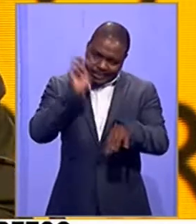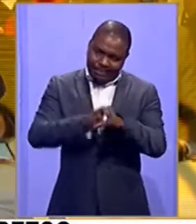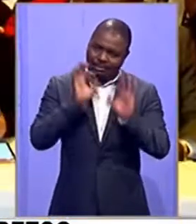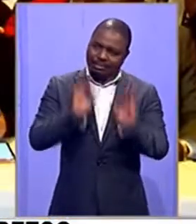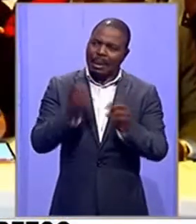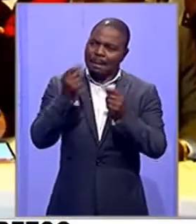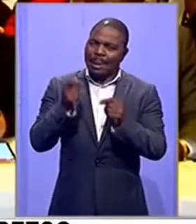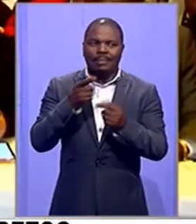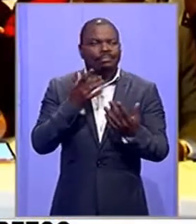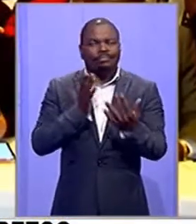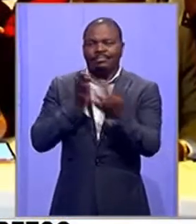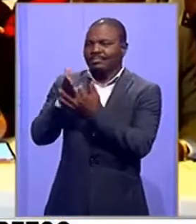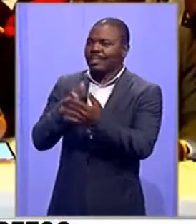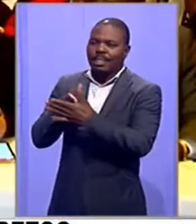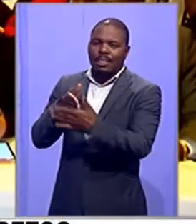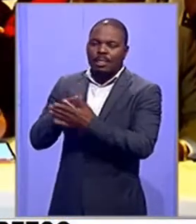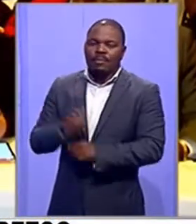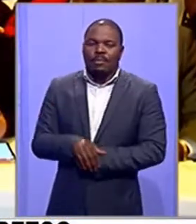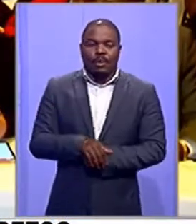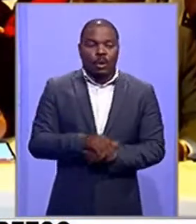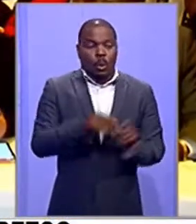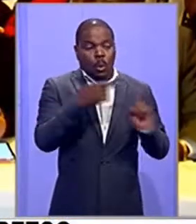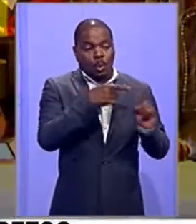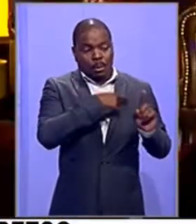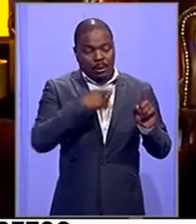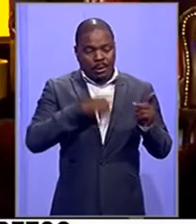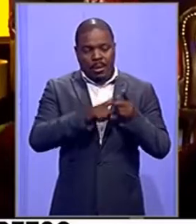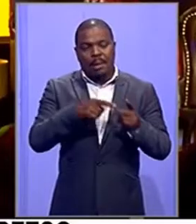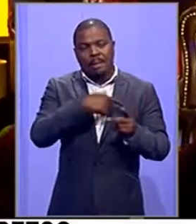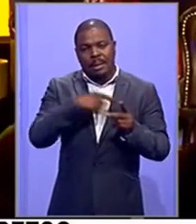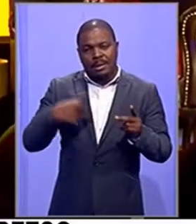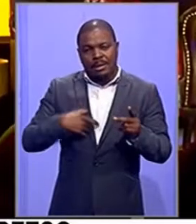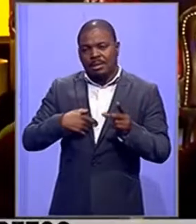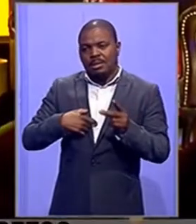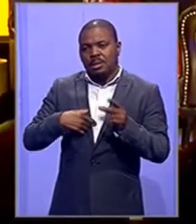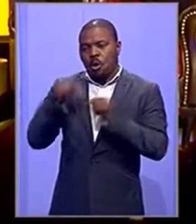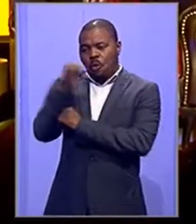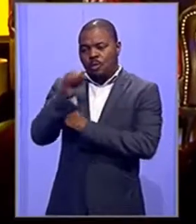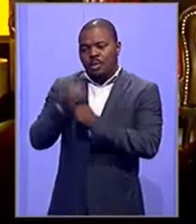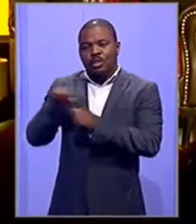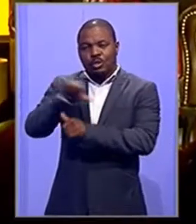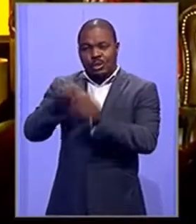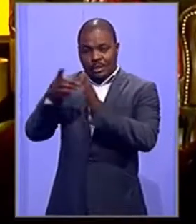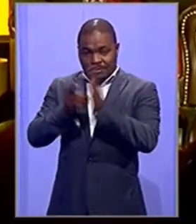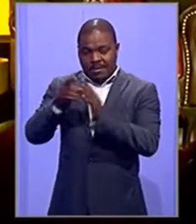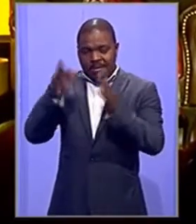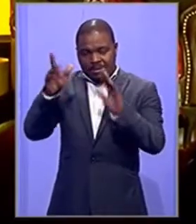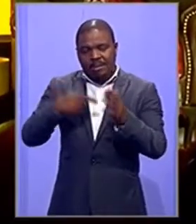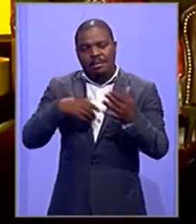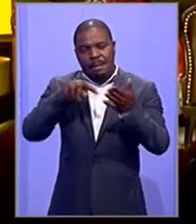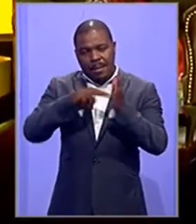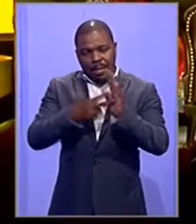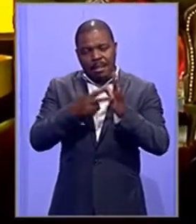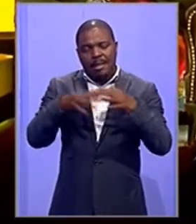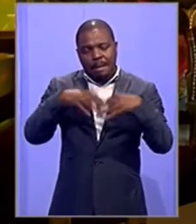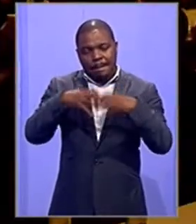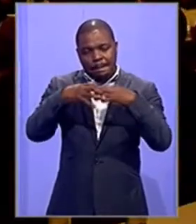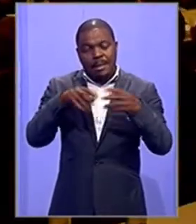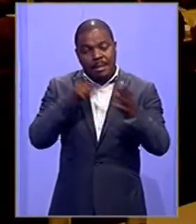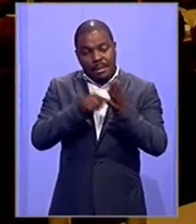funding. Mopresidente ka kopanelo le lekala la Mopresidente la Ntshetsopele ya Setjhaba ba tekenne moralo wa tshebetso o tla